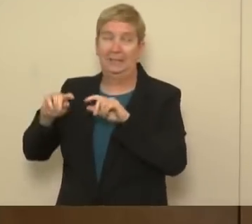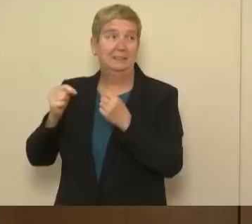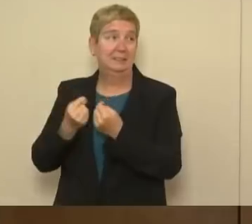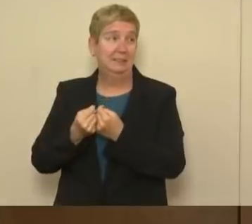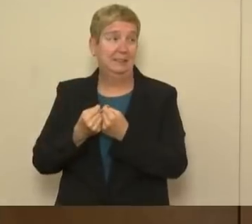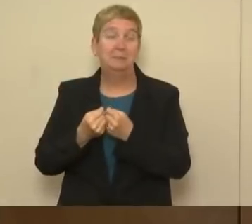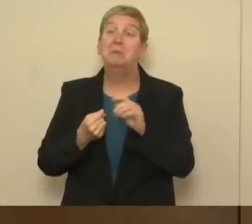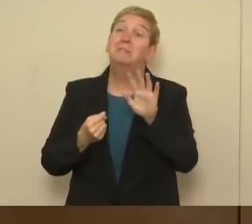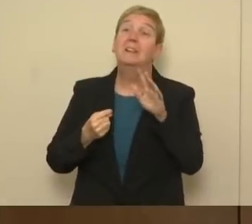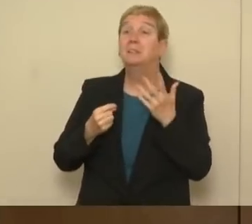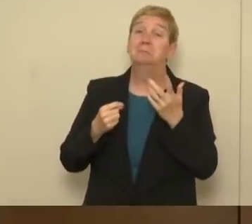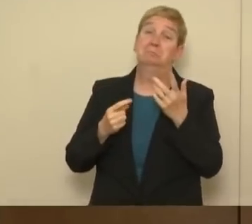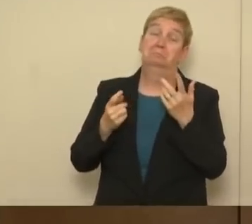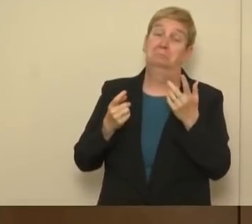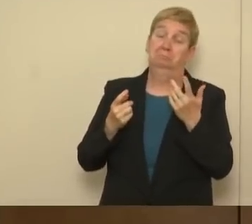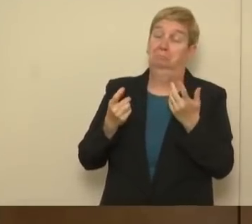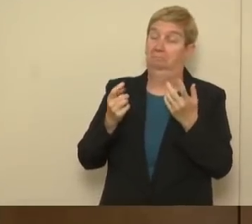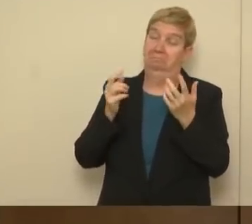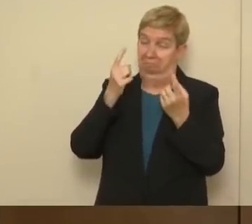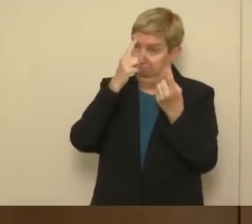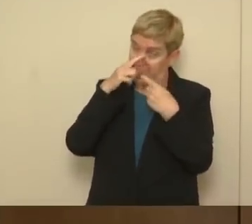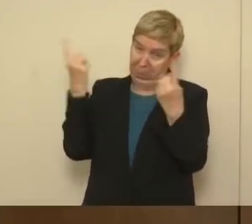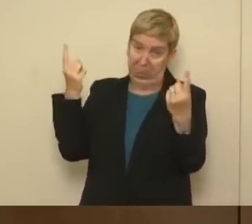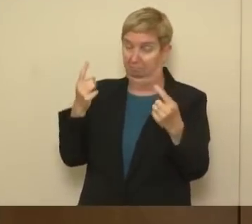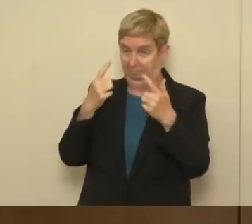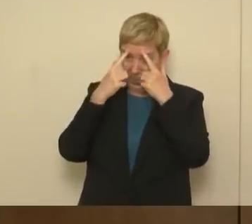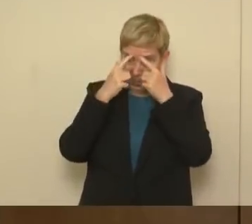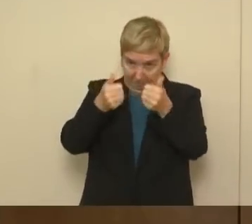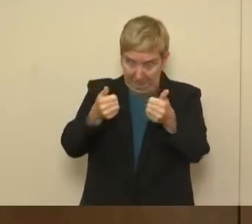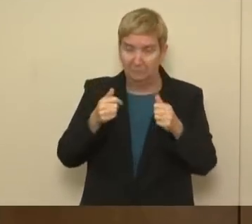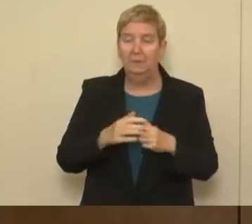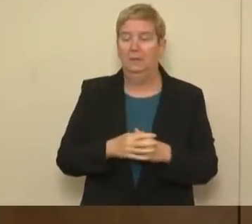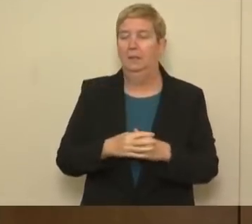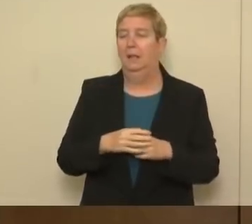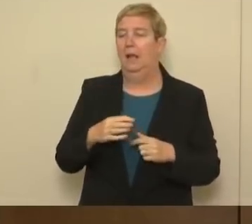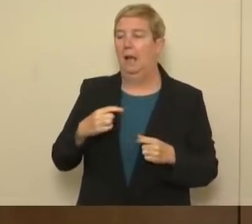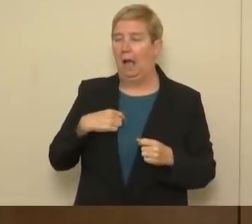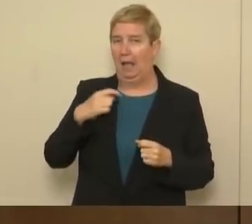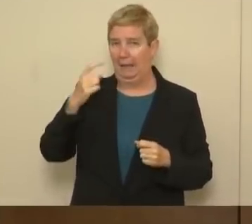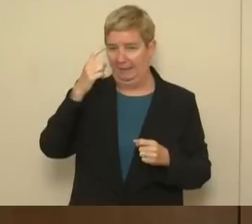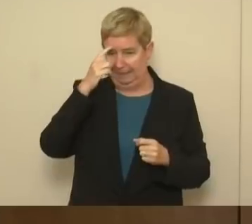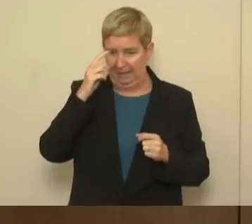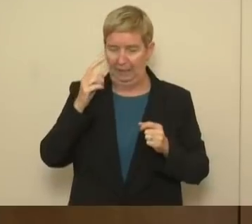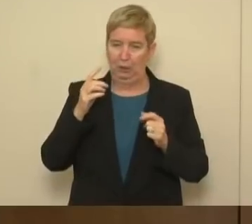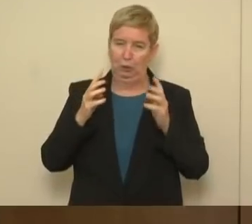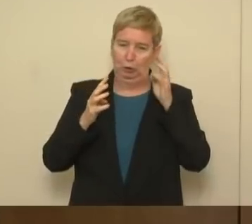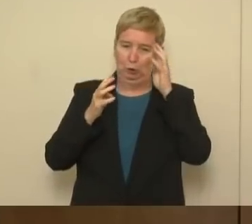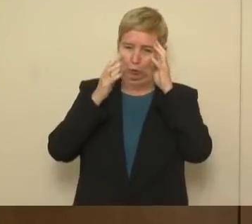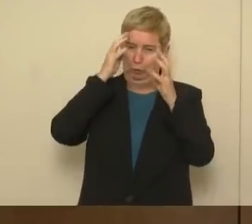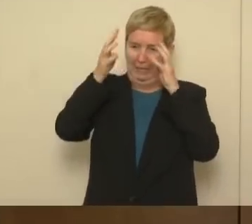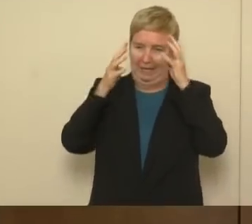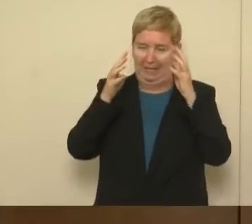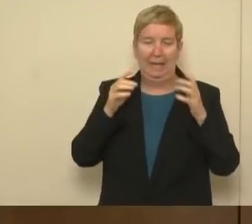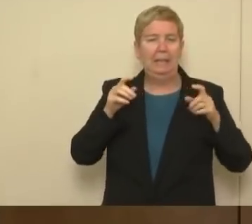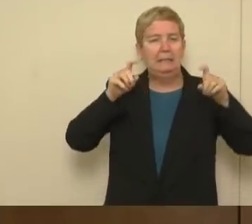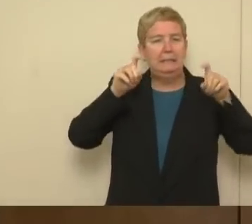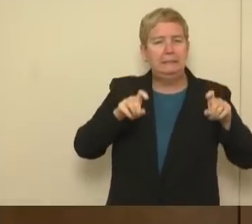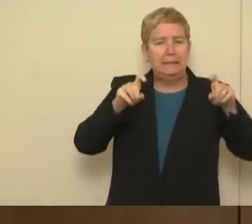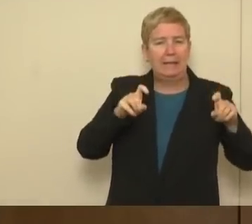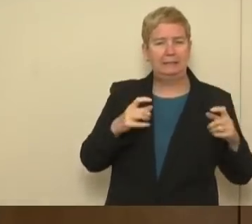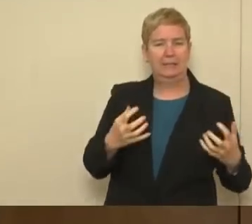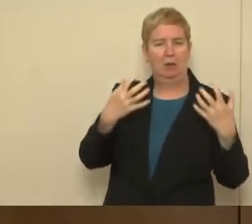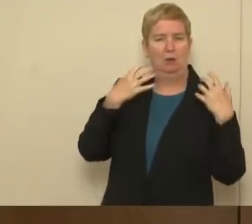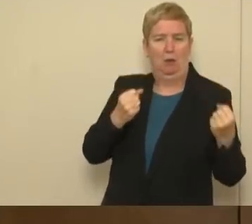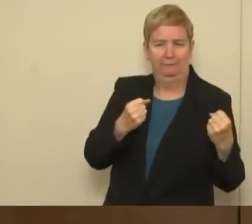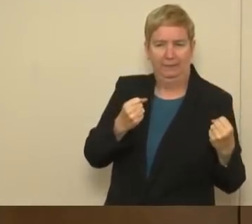place for you to disagree with me. I think creating testing confidence and surveillance. So if we